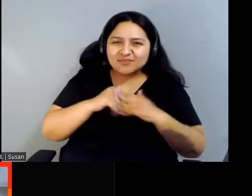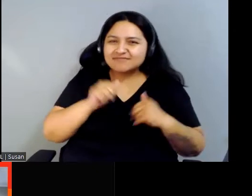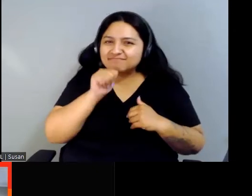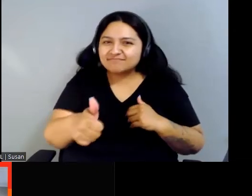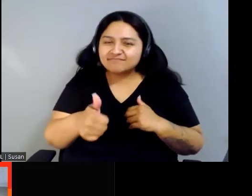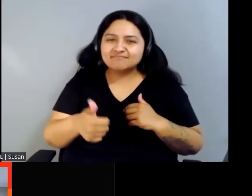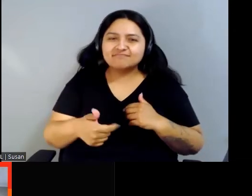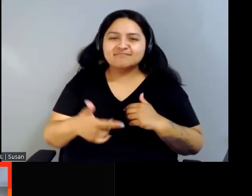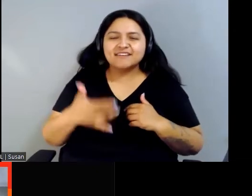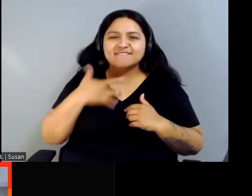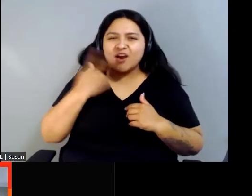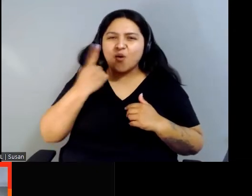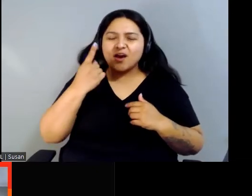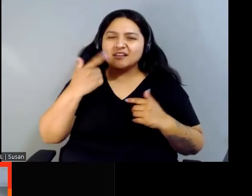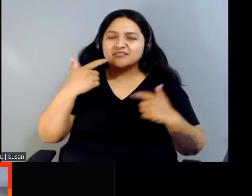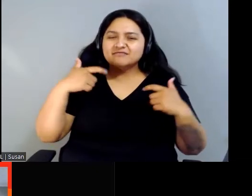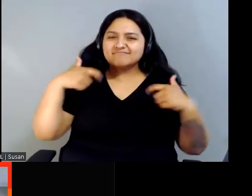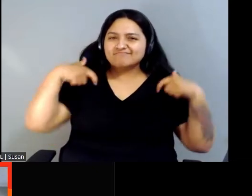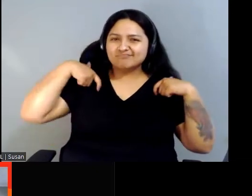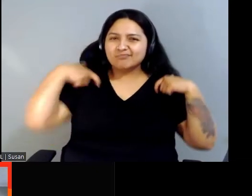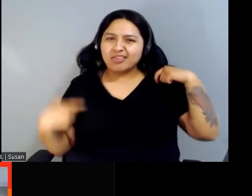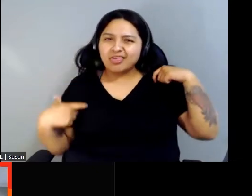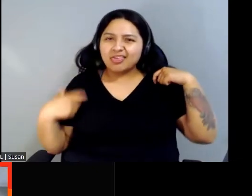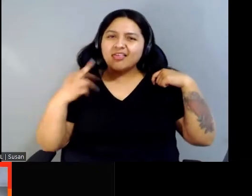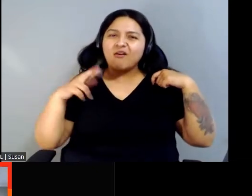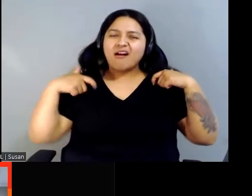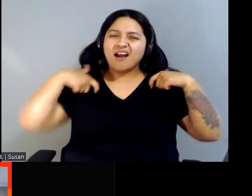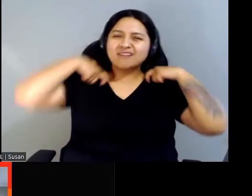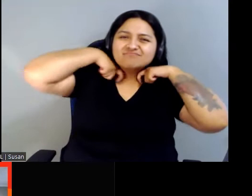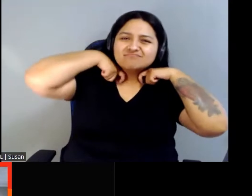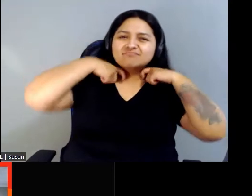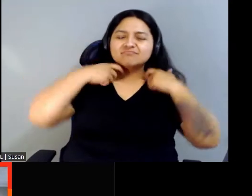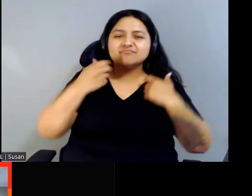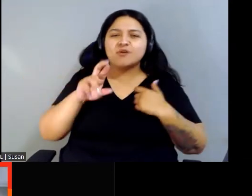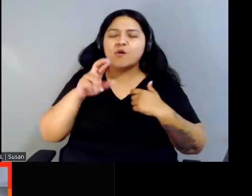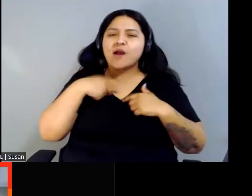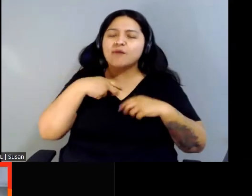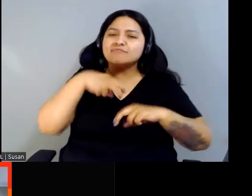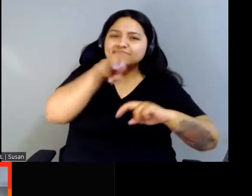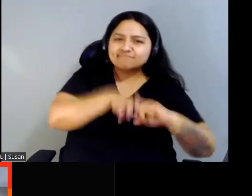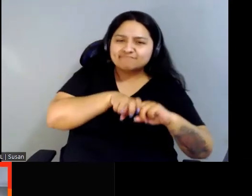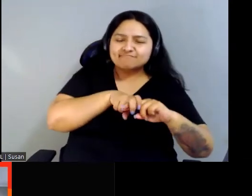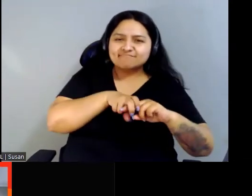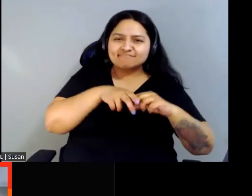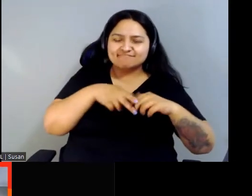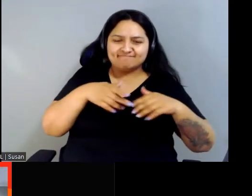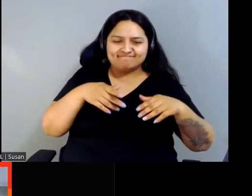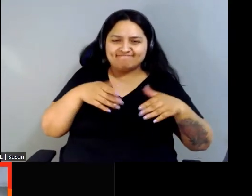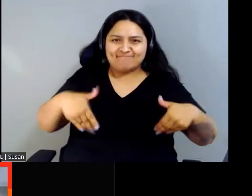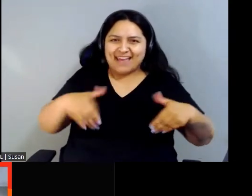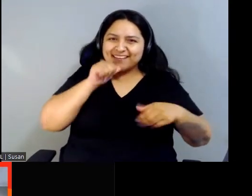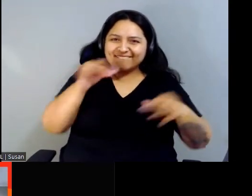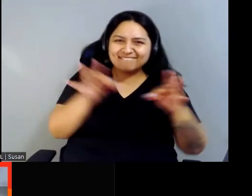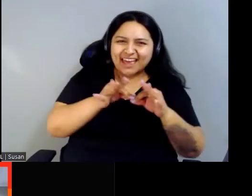a tie was loose or it was riding up, or, you know, I would sit down and my hips would spread and there wasn't room for that in the fit.